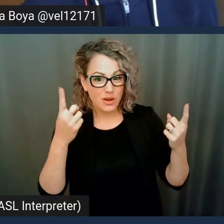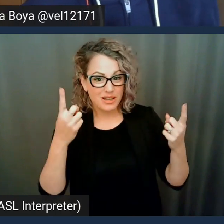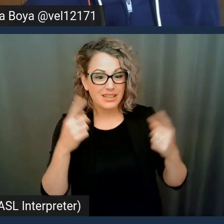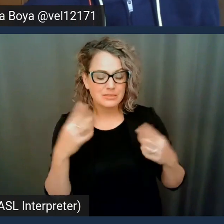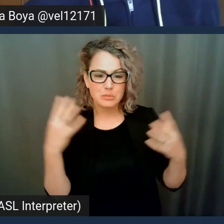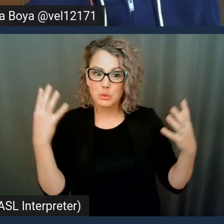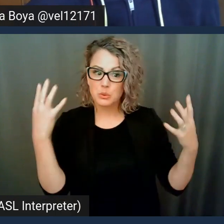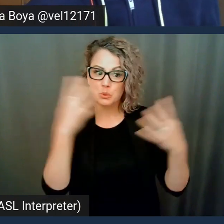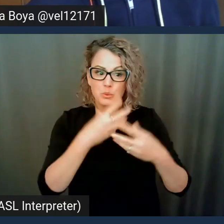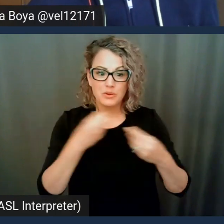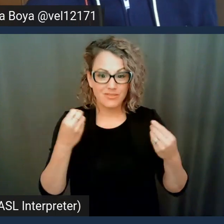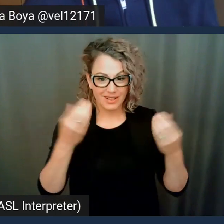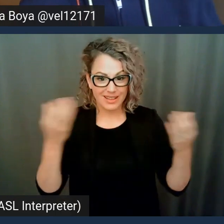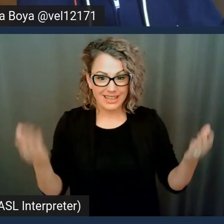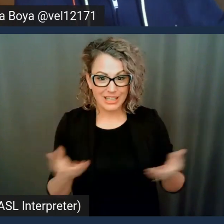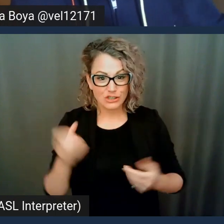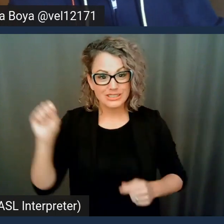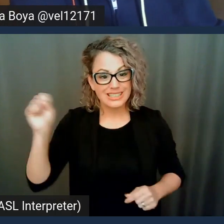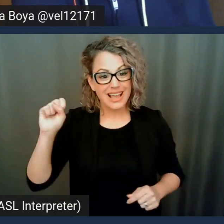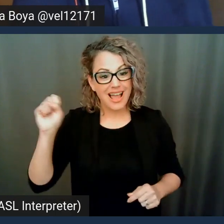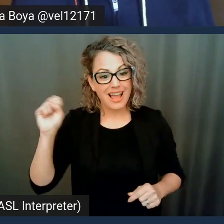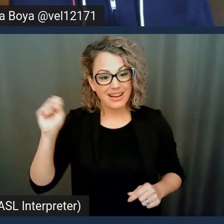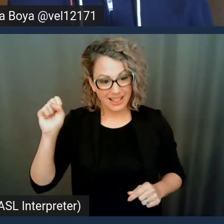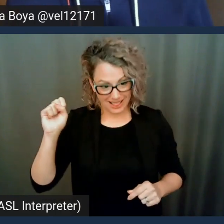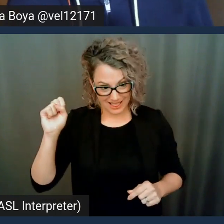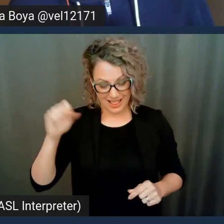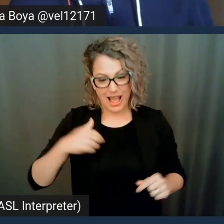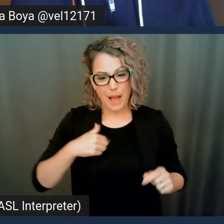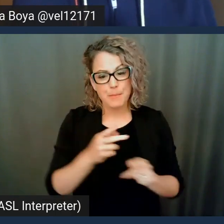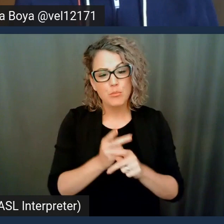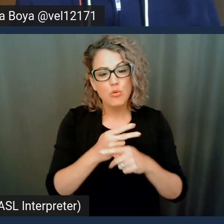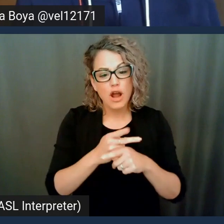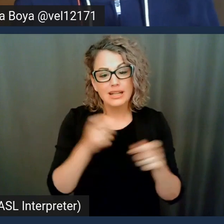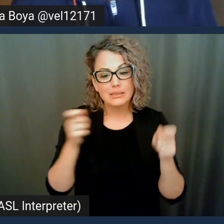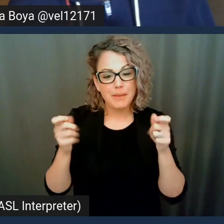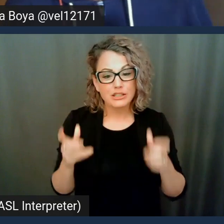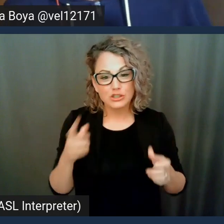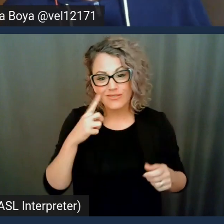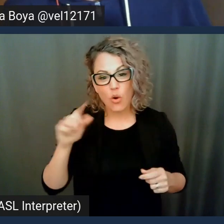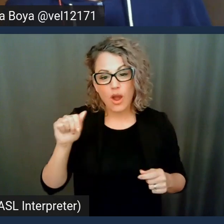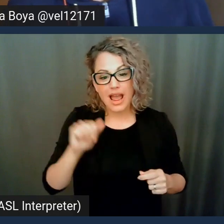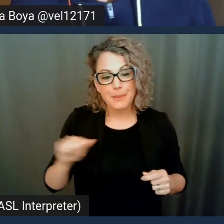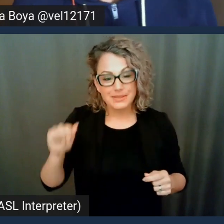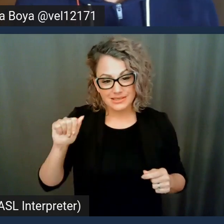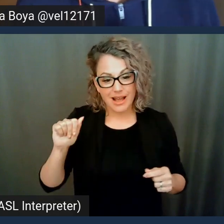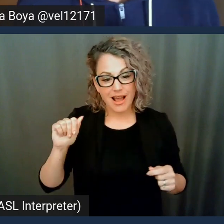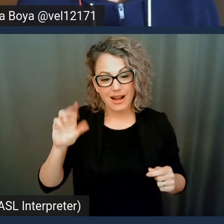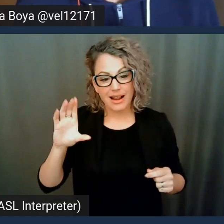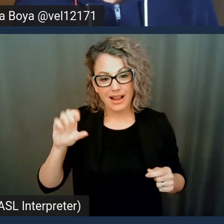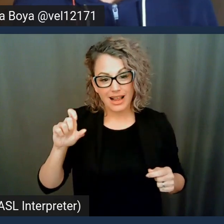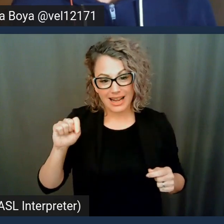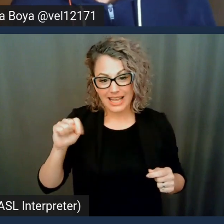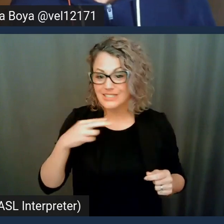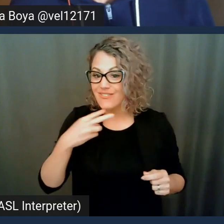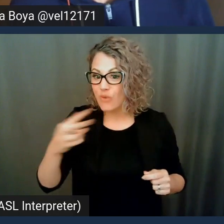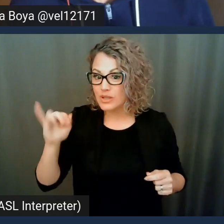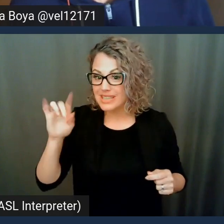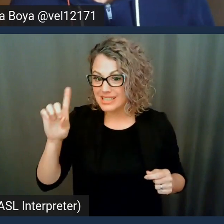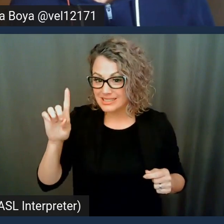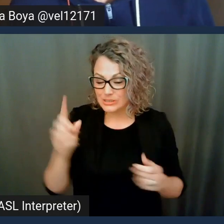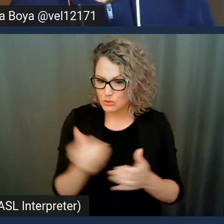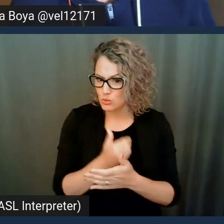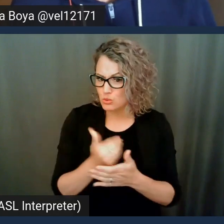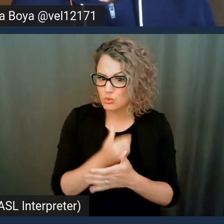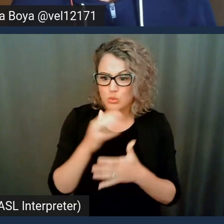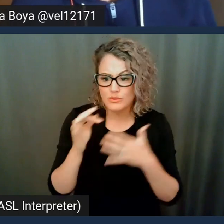day in Seattle, and I'm the product manager for Amazon Connect Voice ID. It's a new feature that we